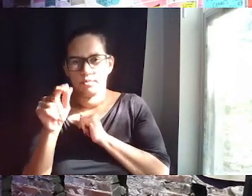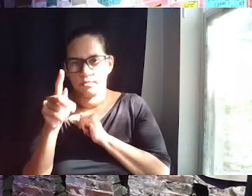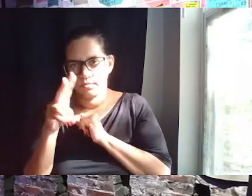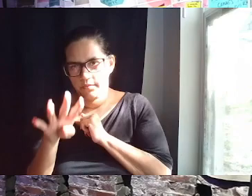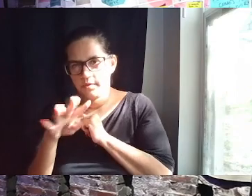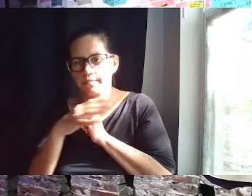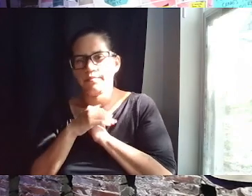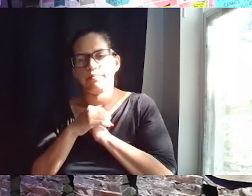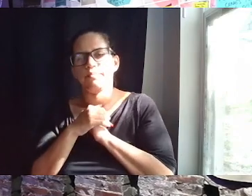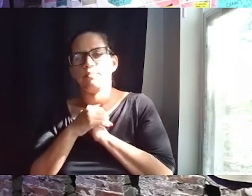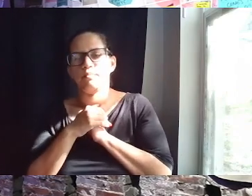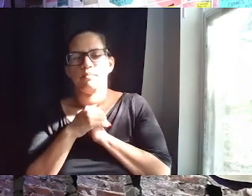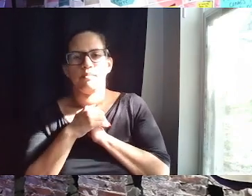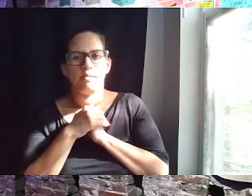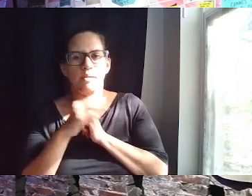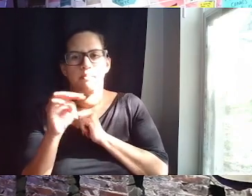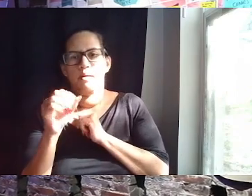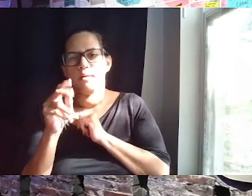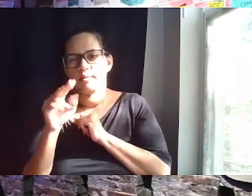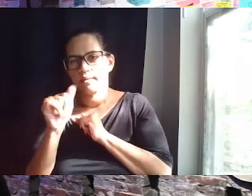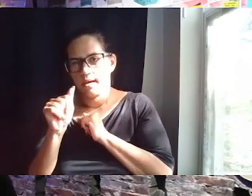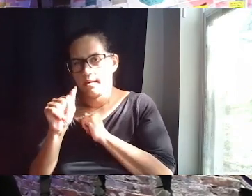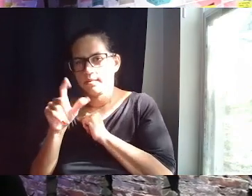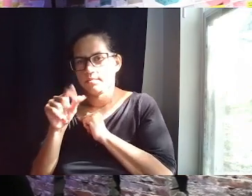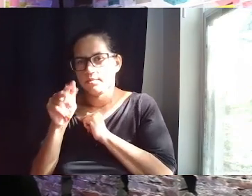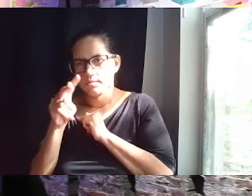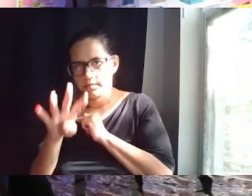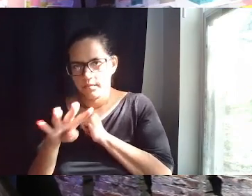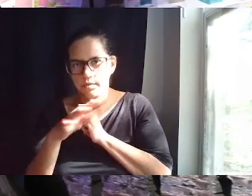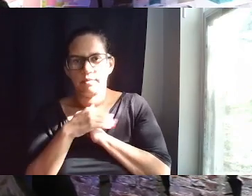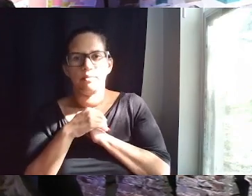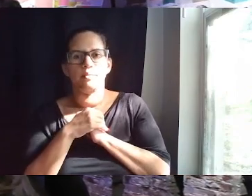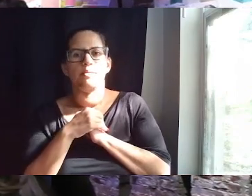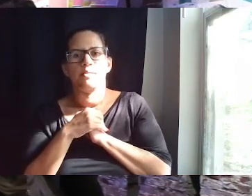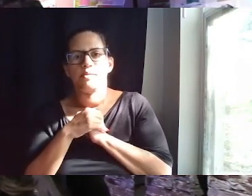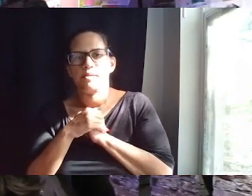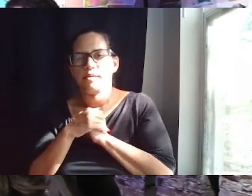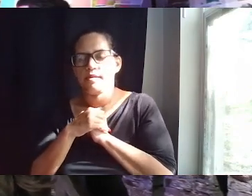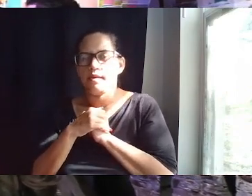2024. Monica or Monica, 2024. Rula,